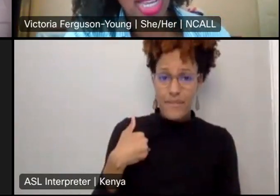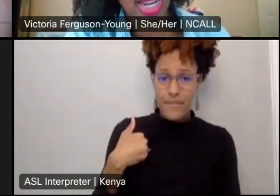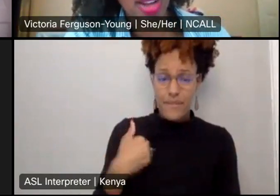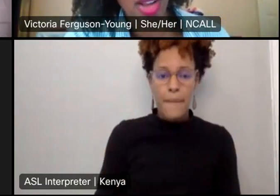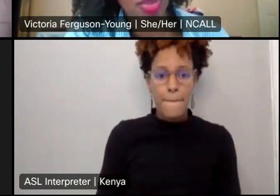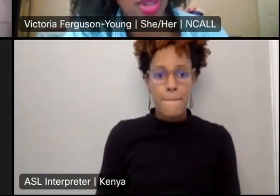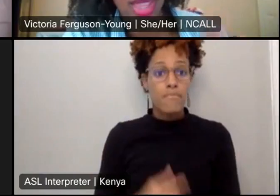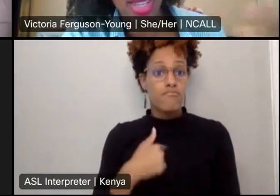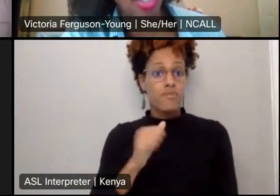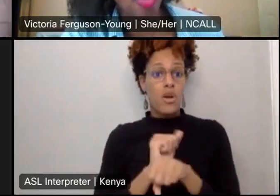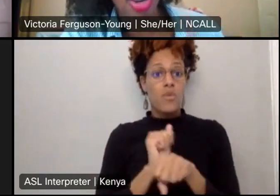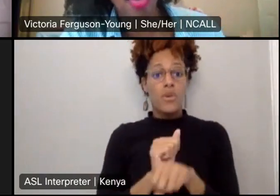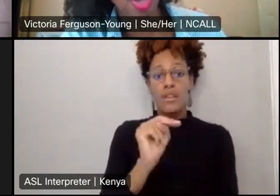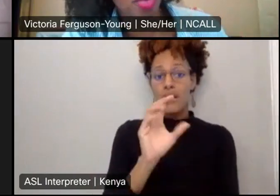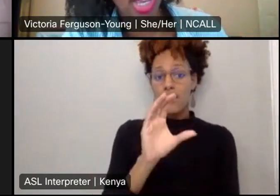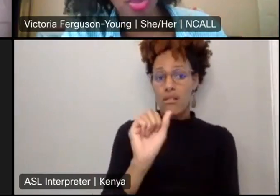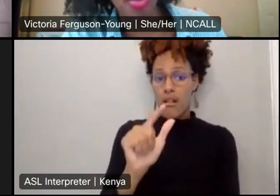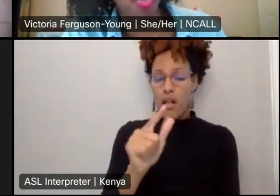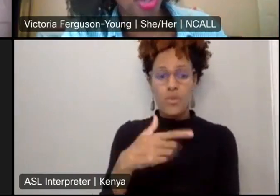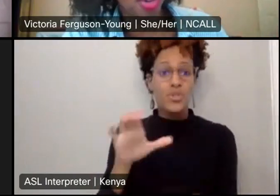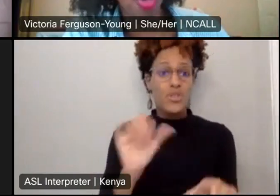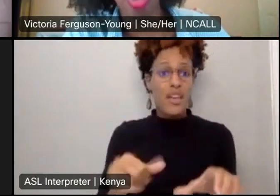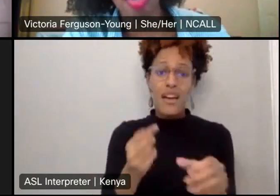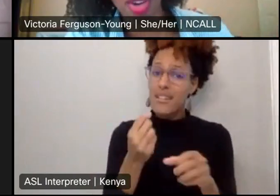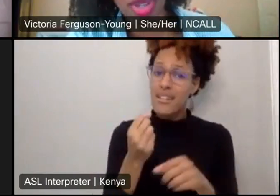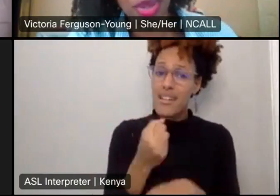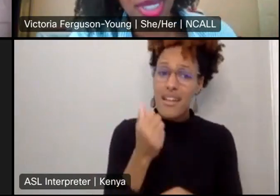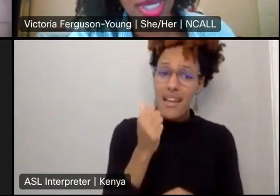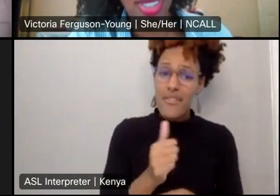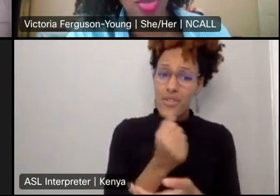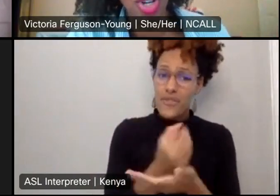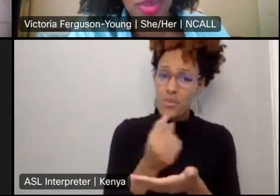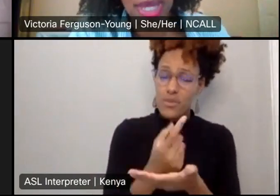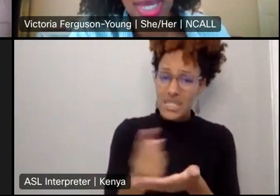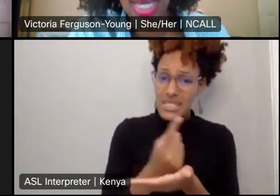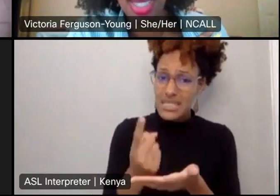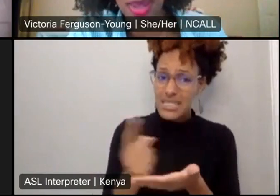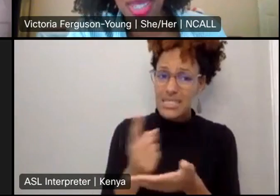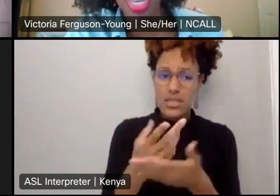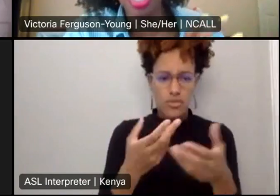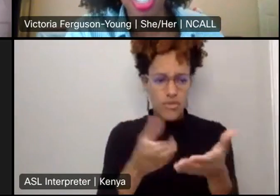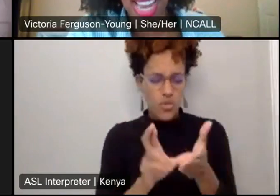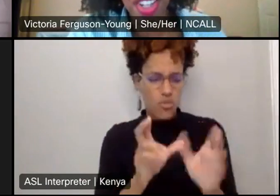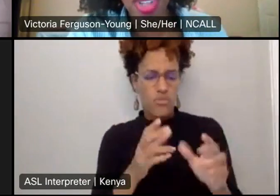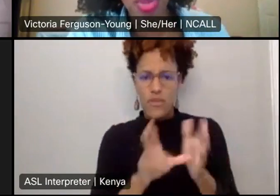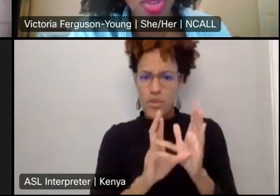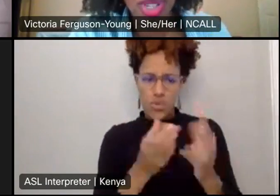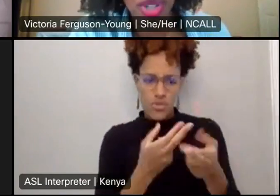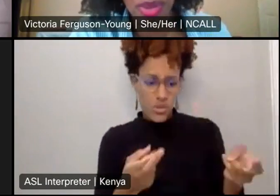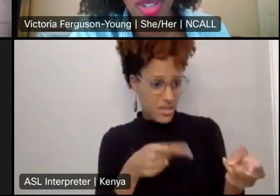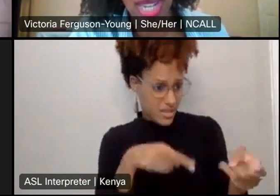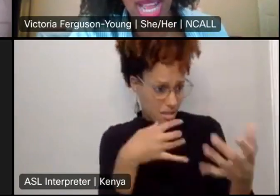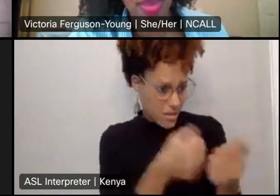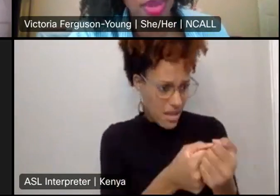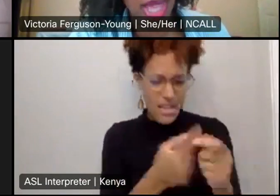Where I work at NCall, we do that just about every couple of weeks. We've been going through all of our resources to see, what are we missing? Is this up to date? Is this accurate? What can we